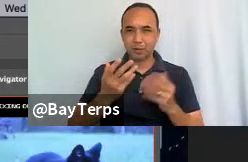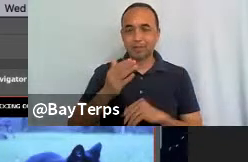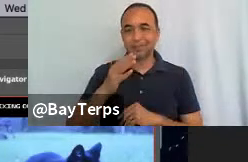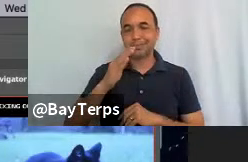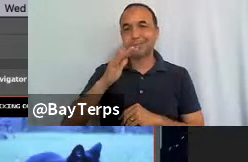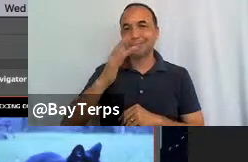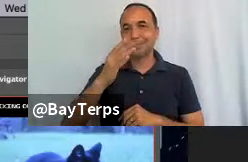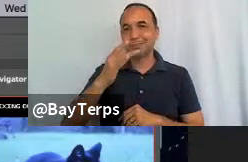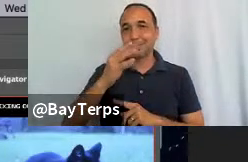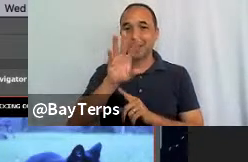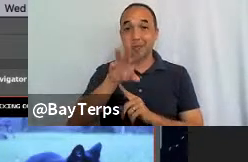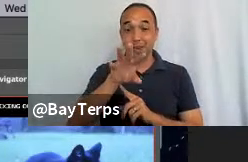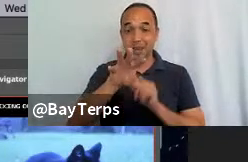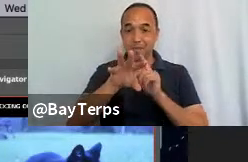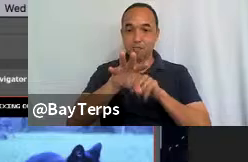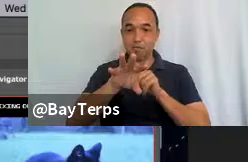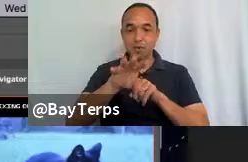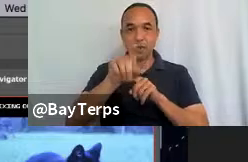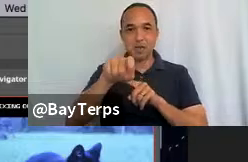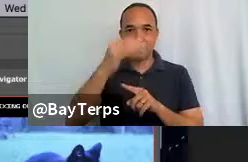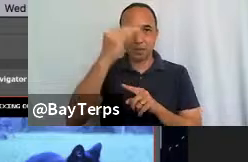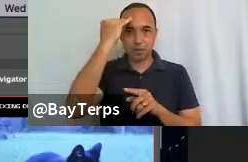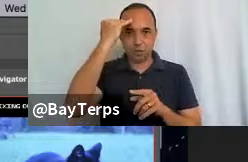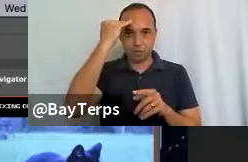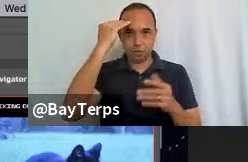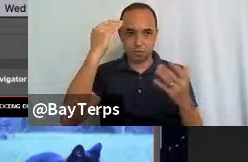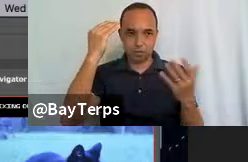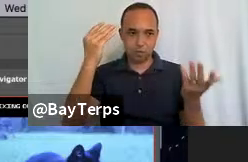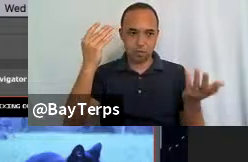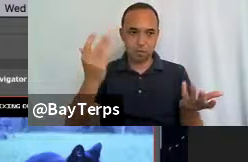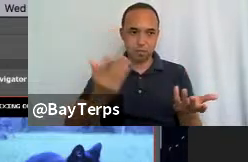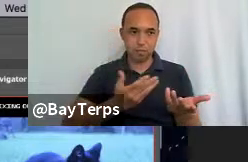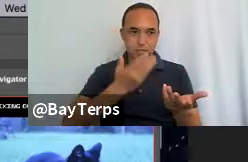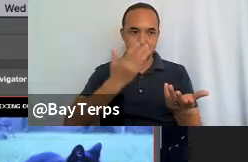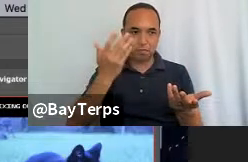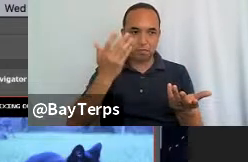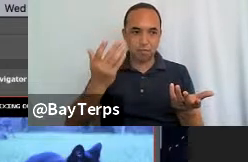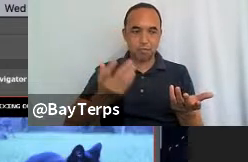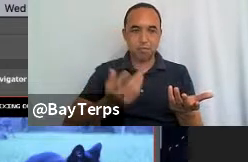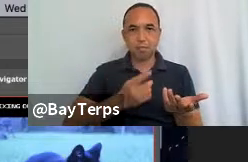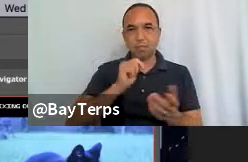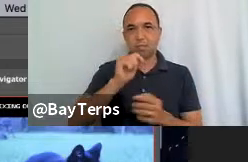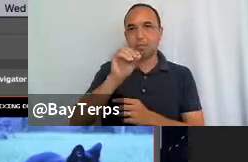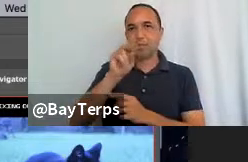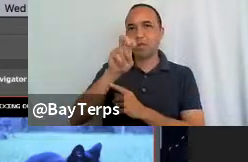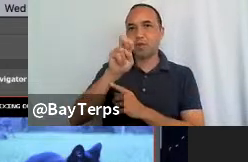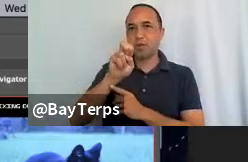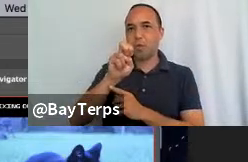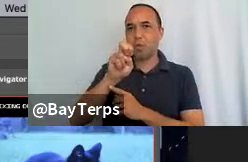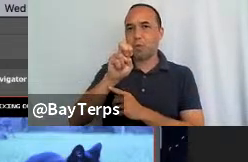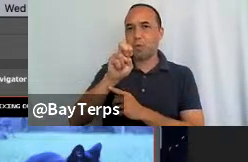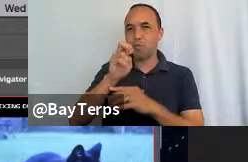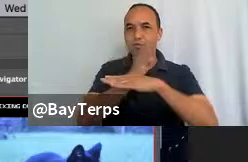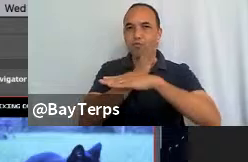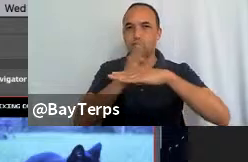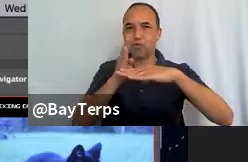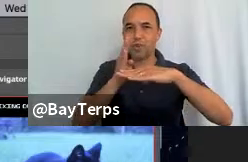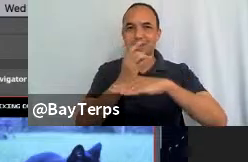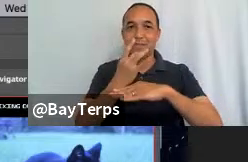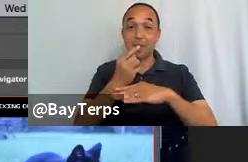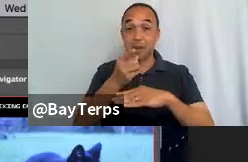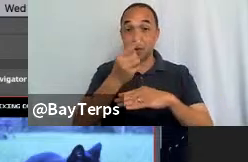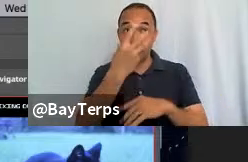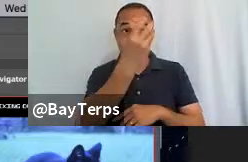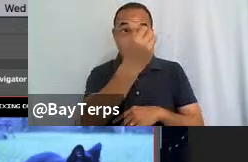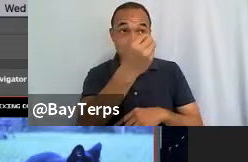know what the tonal range of light is given. Are you outdoor in